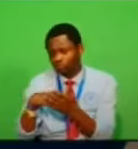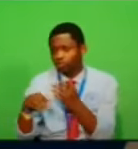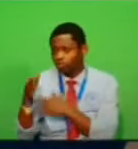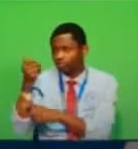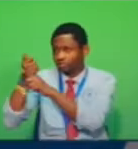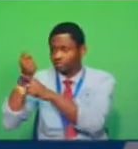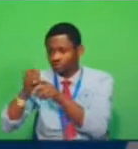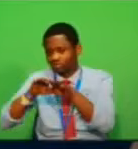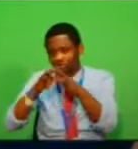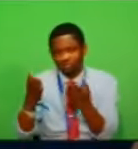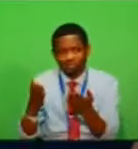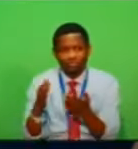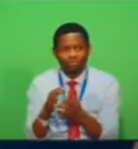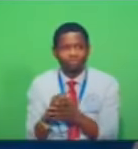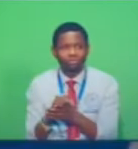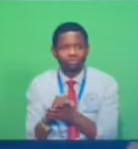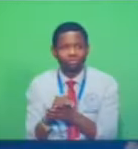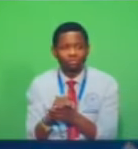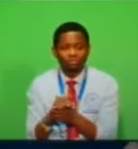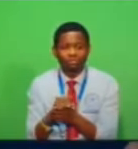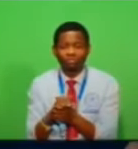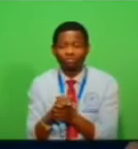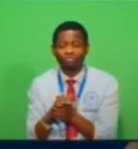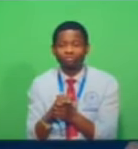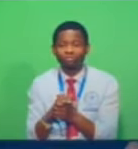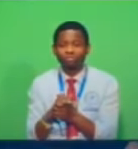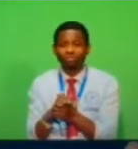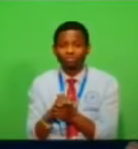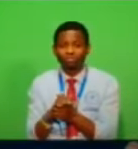first George G.W. Bush administration in